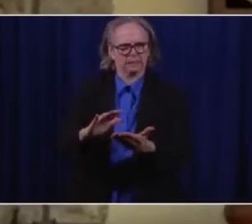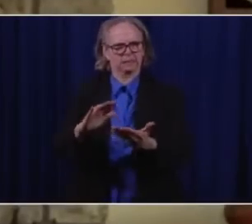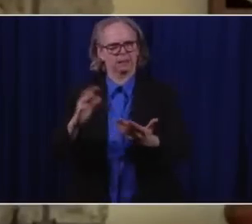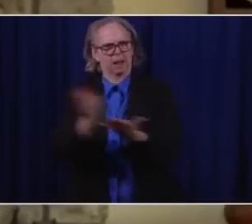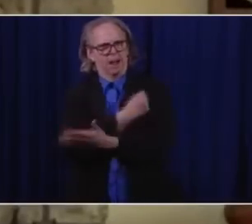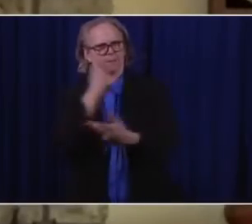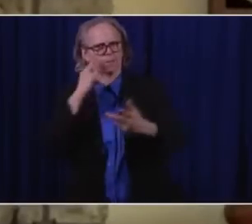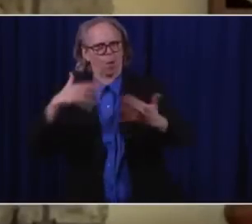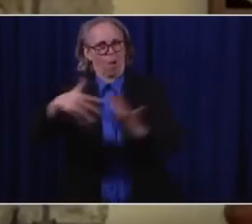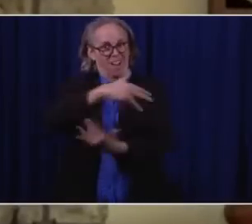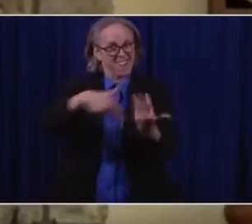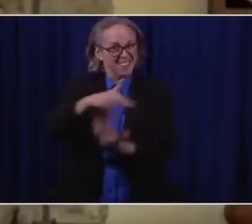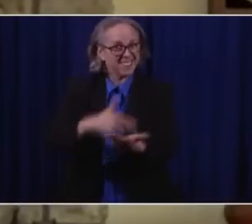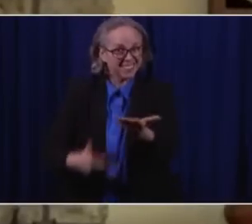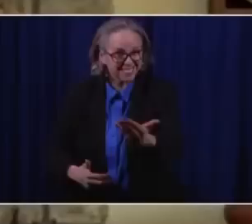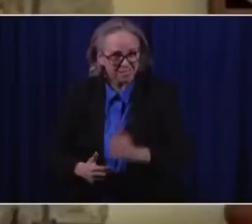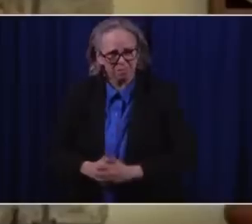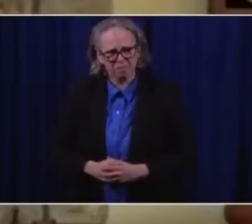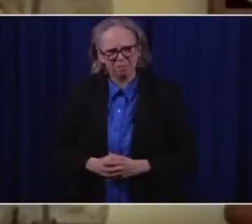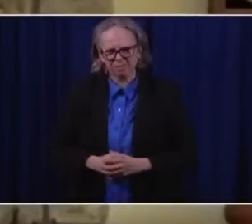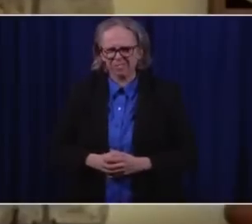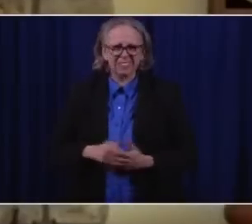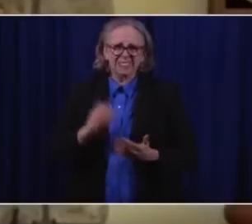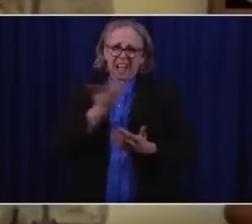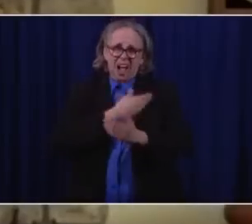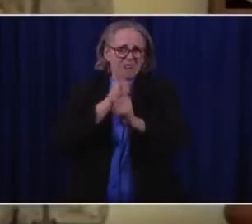and when I was going around the state. We need to pull back.